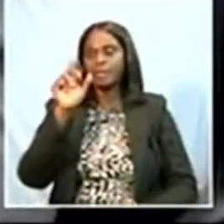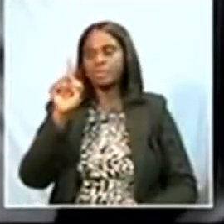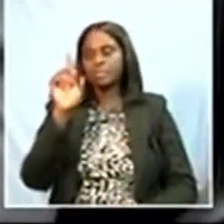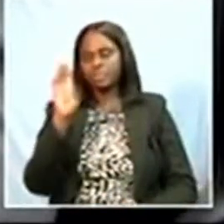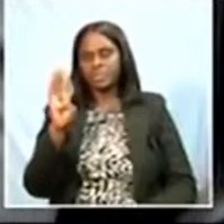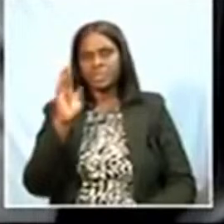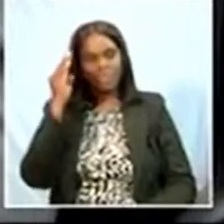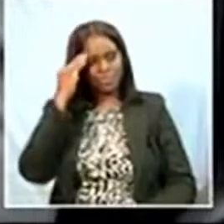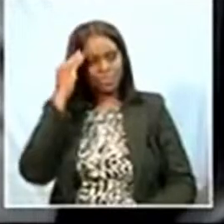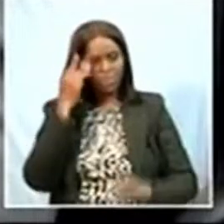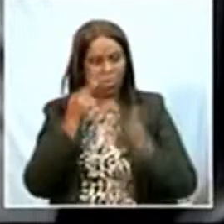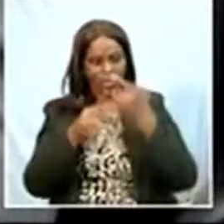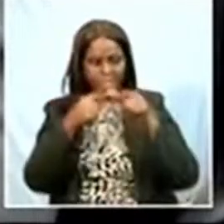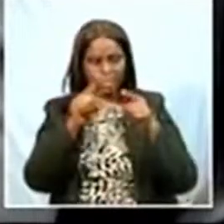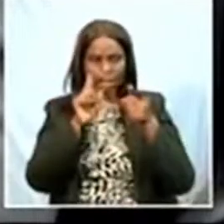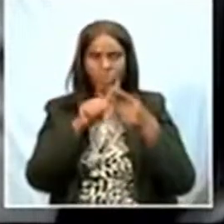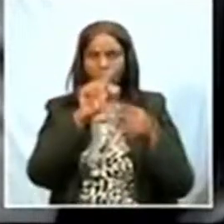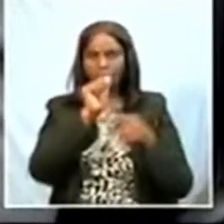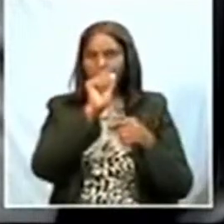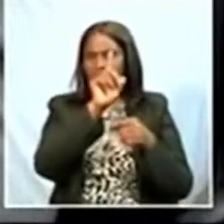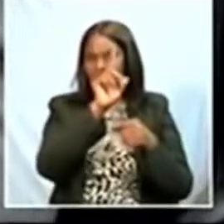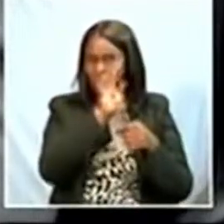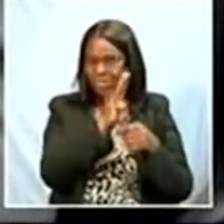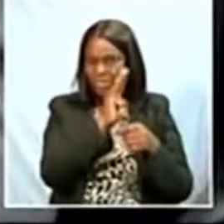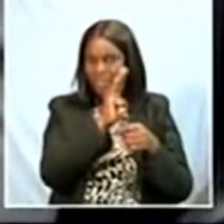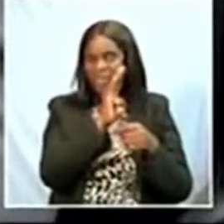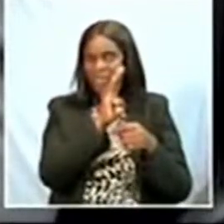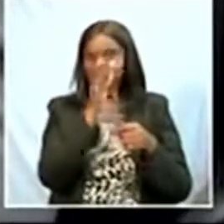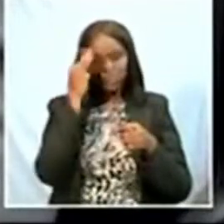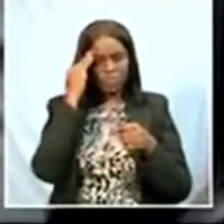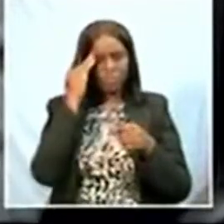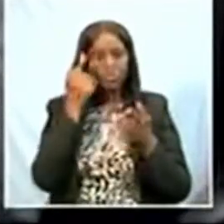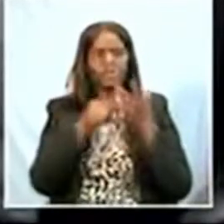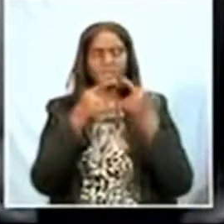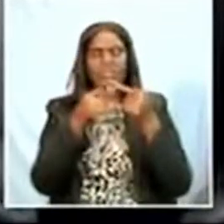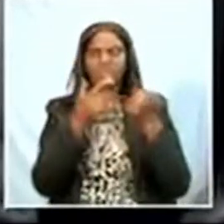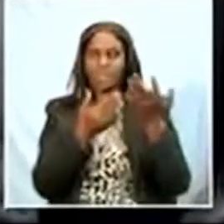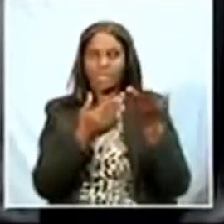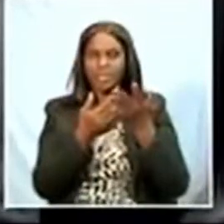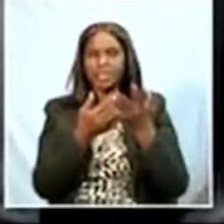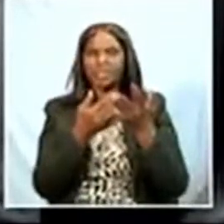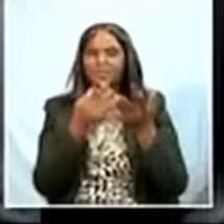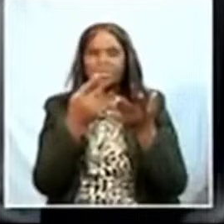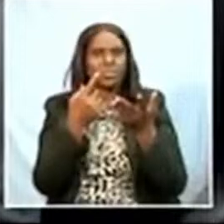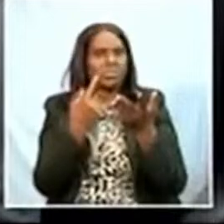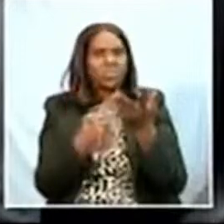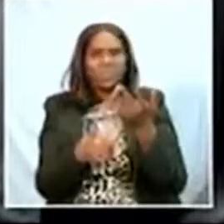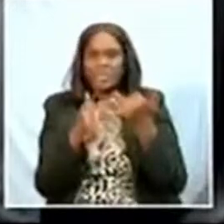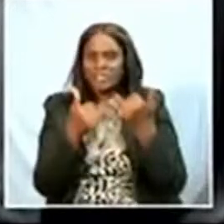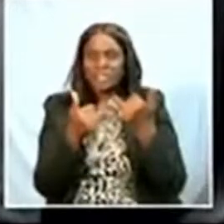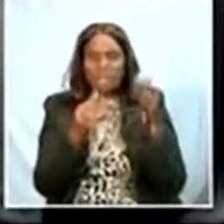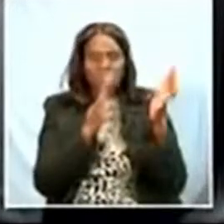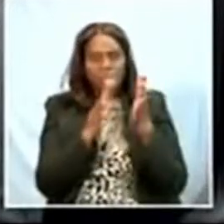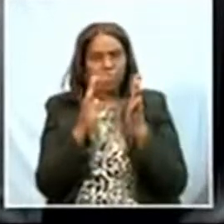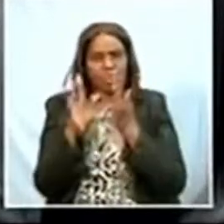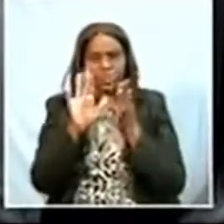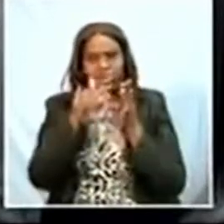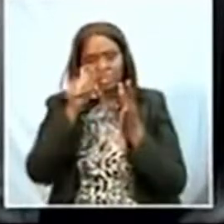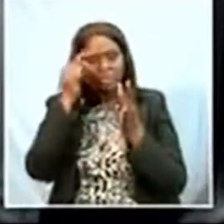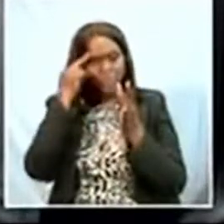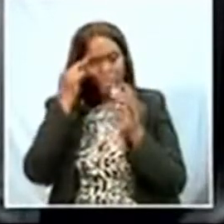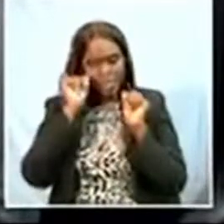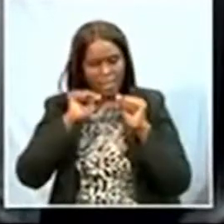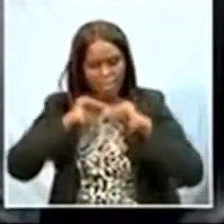We know what happened to ADB. what measures do you think we